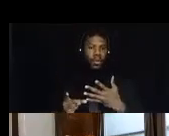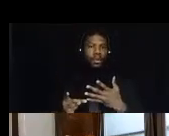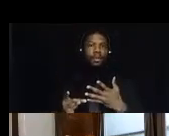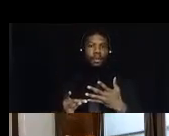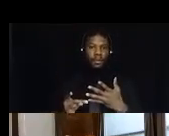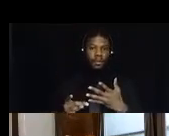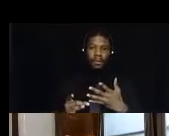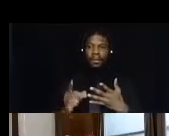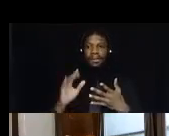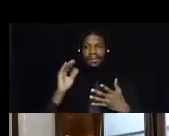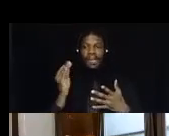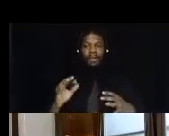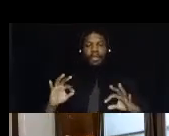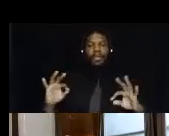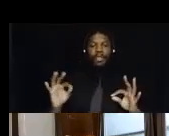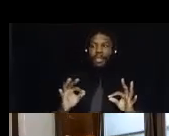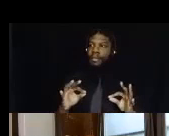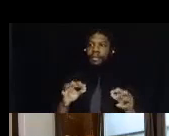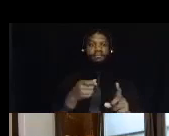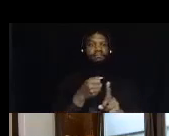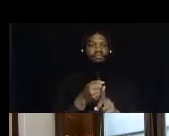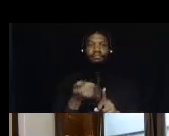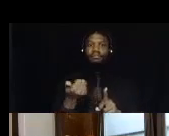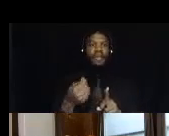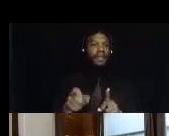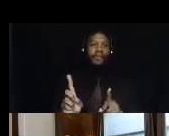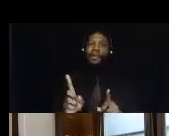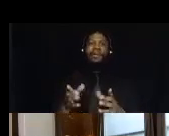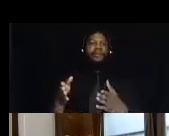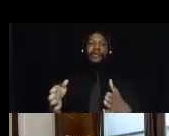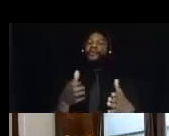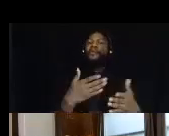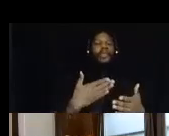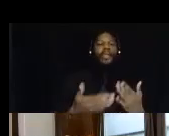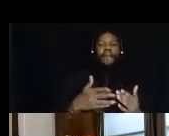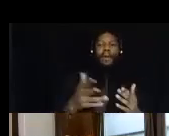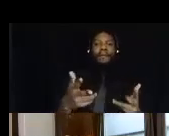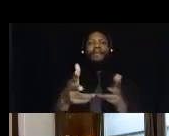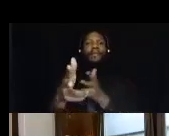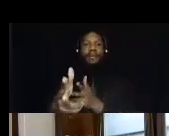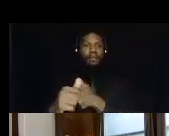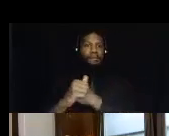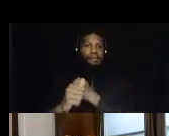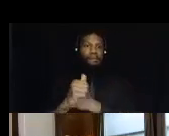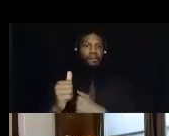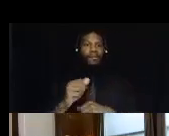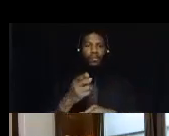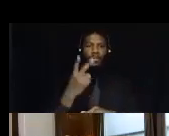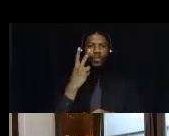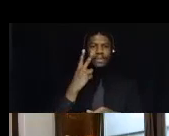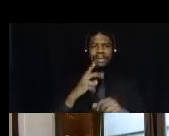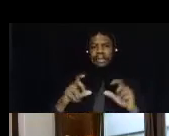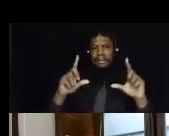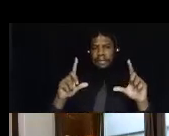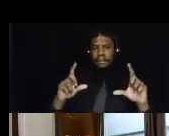seemingly innocuous, like, oh, it could be anywhere road. The snapshot at the midpoint that we were just talking